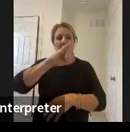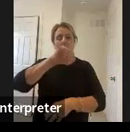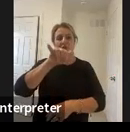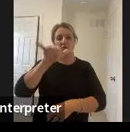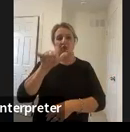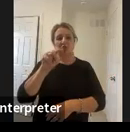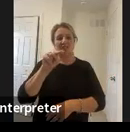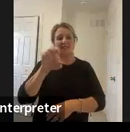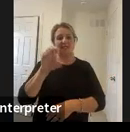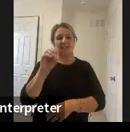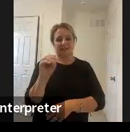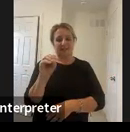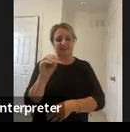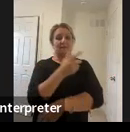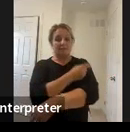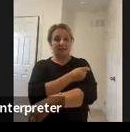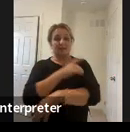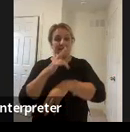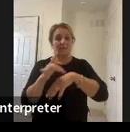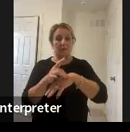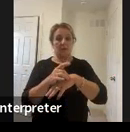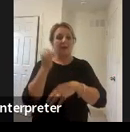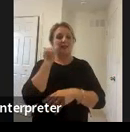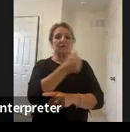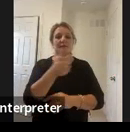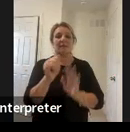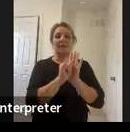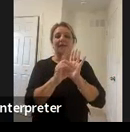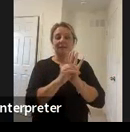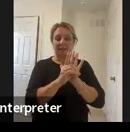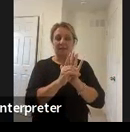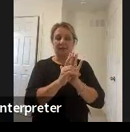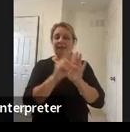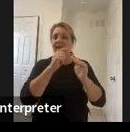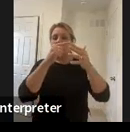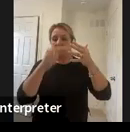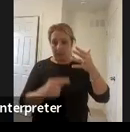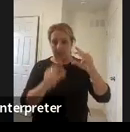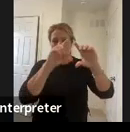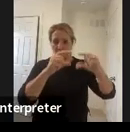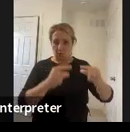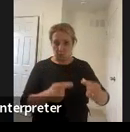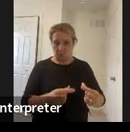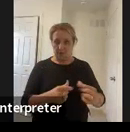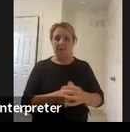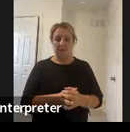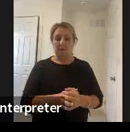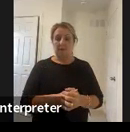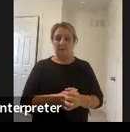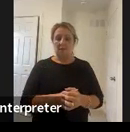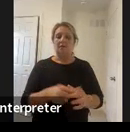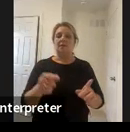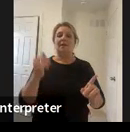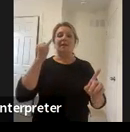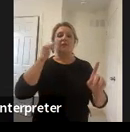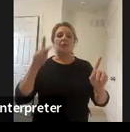for individuals who might identify as in any of the following groups. First, you were told by